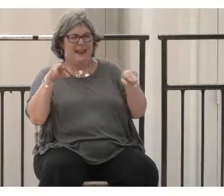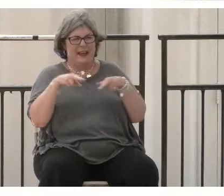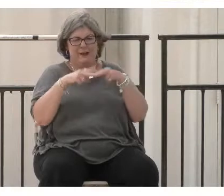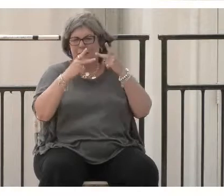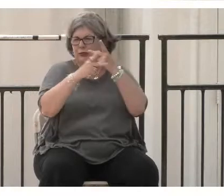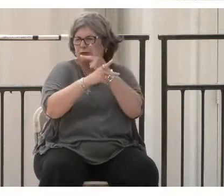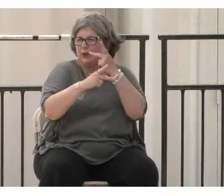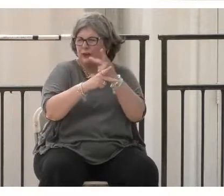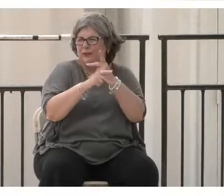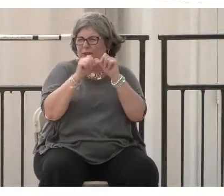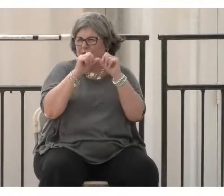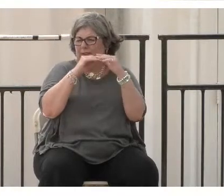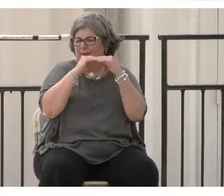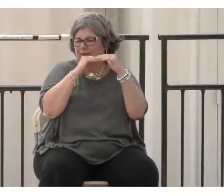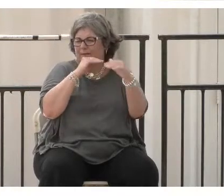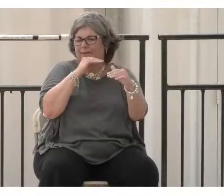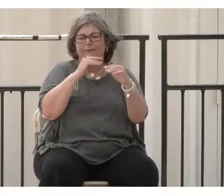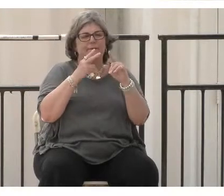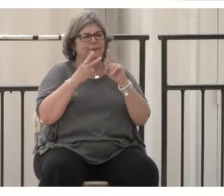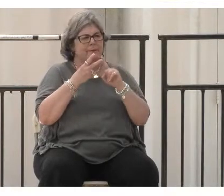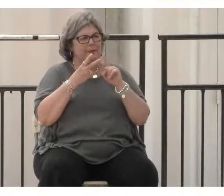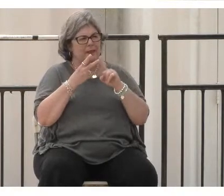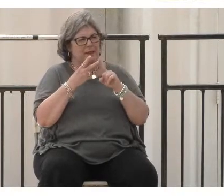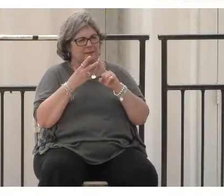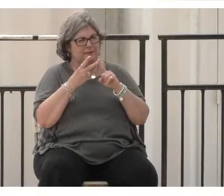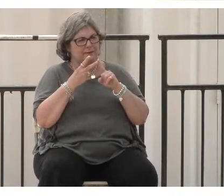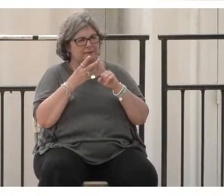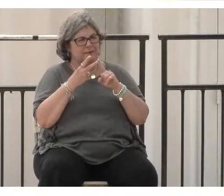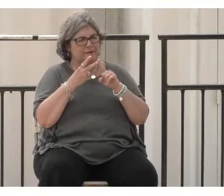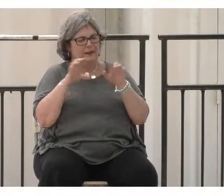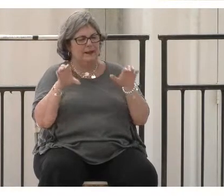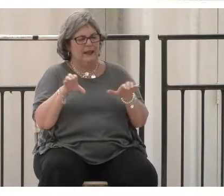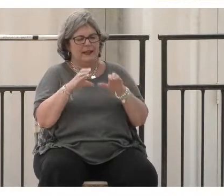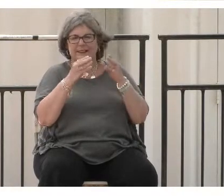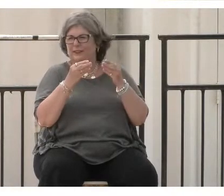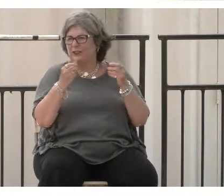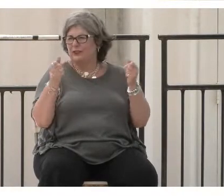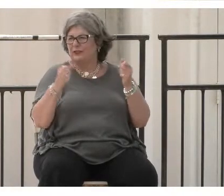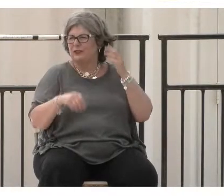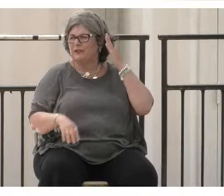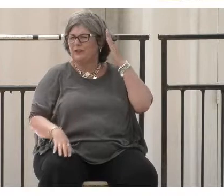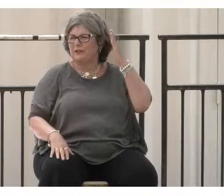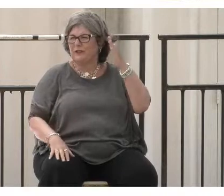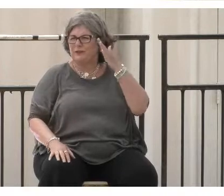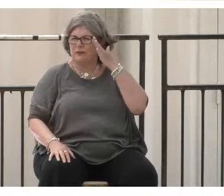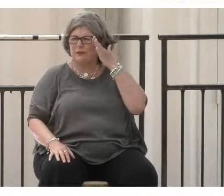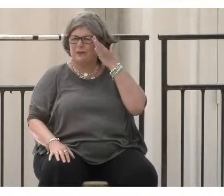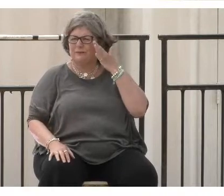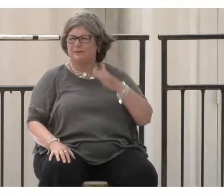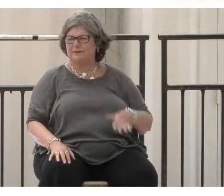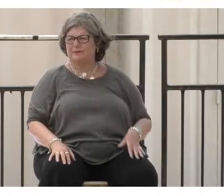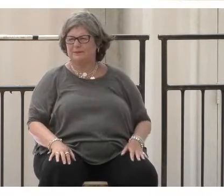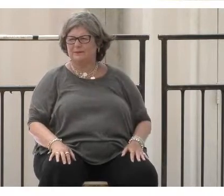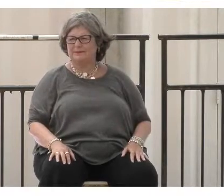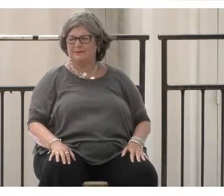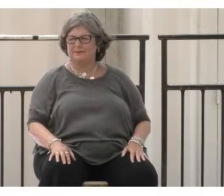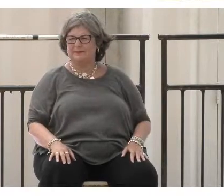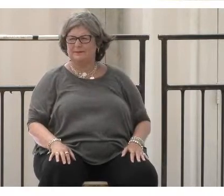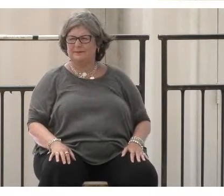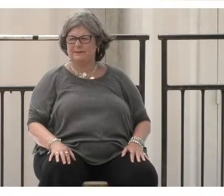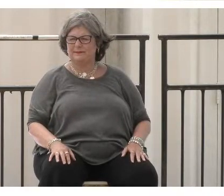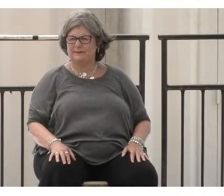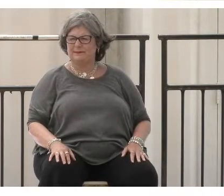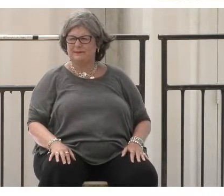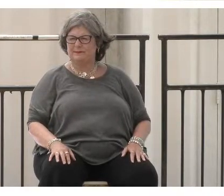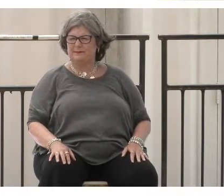find sustainable, passive, urban and architecture solutions for the future. Thank you. And